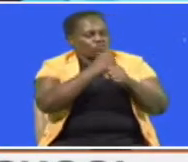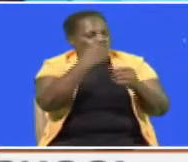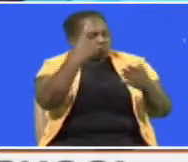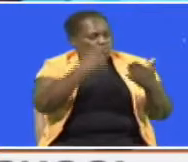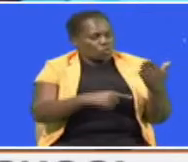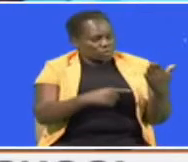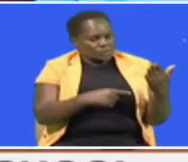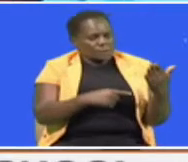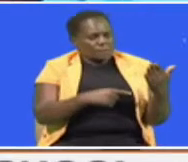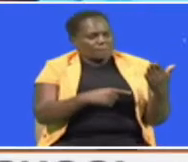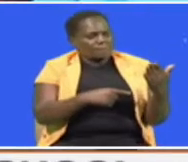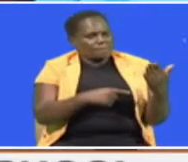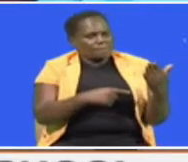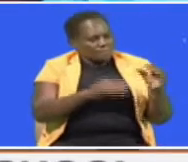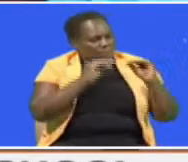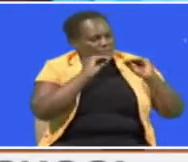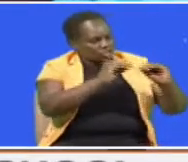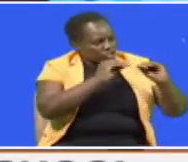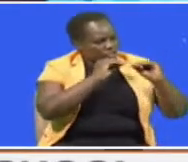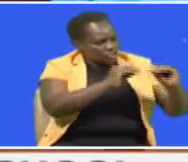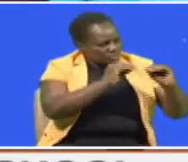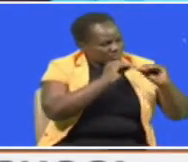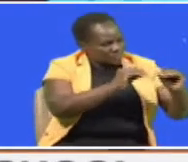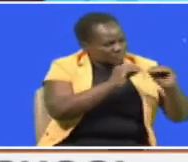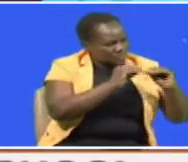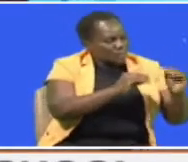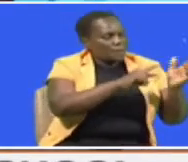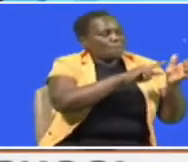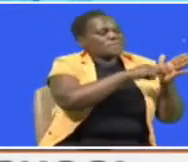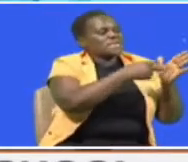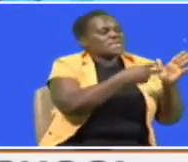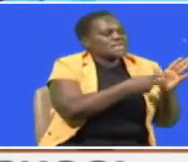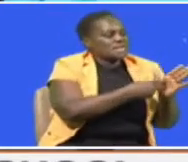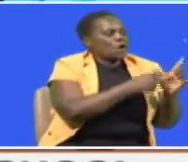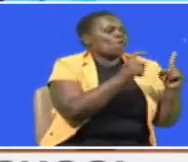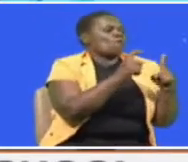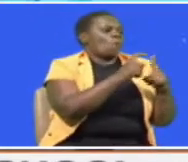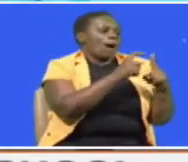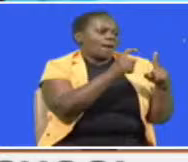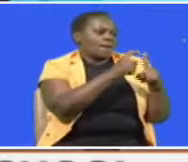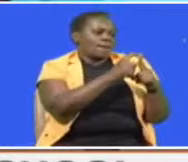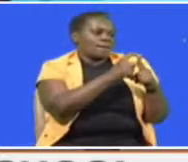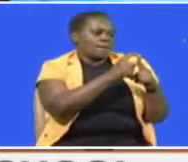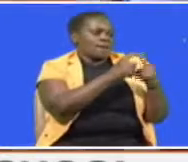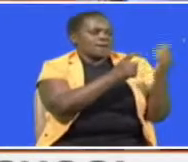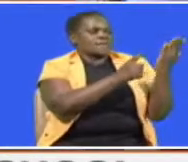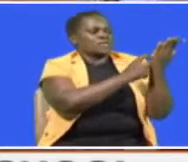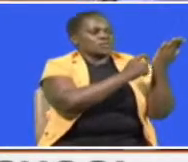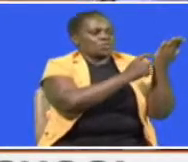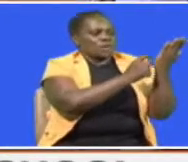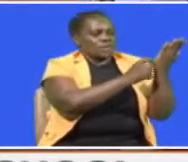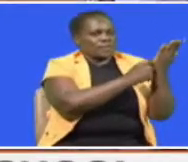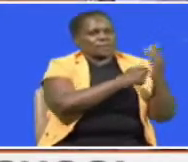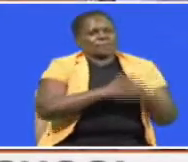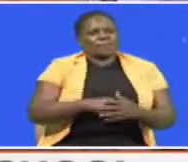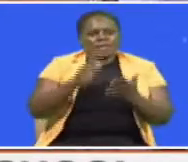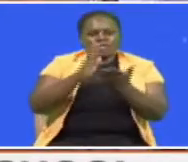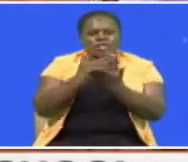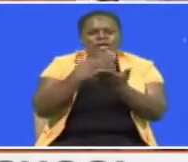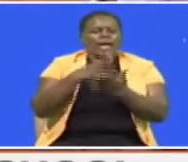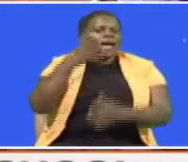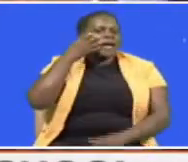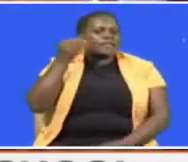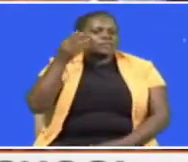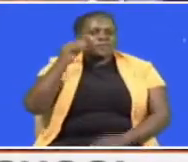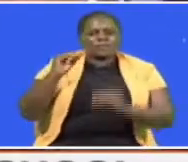ni kufunza the meaning of those words in Kiswahili. He shares his